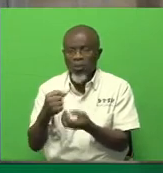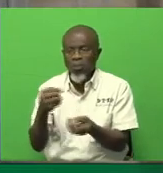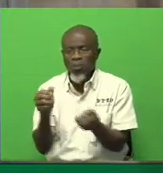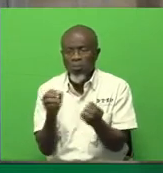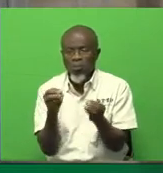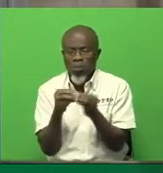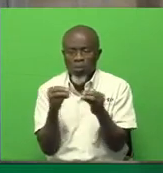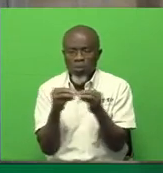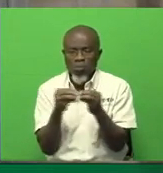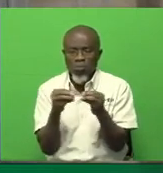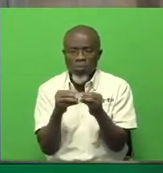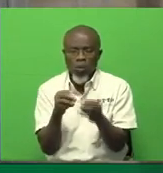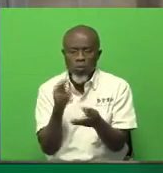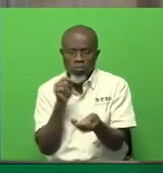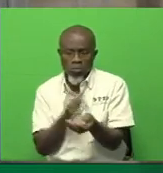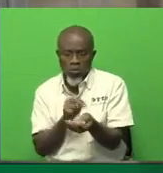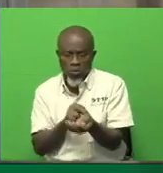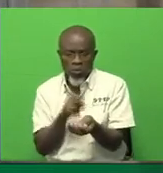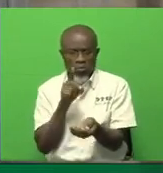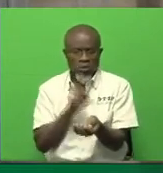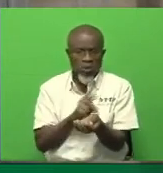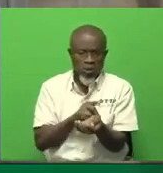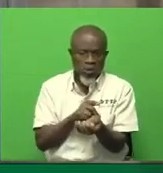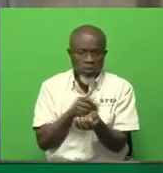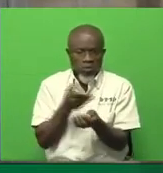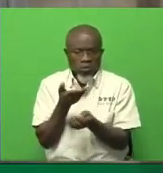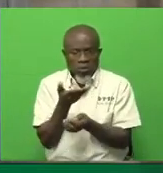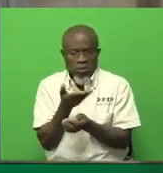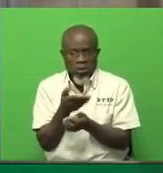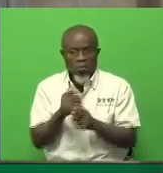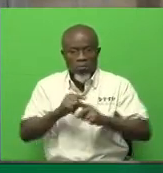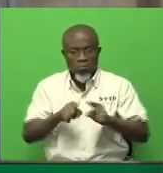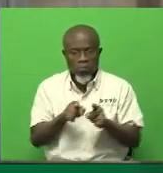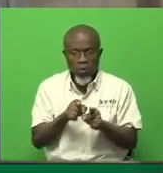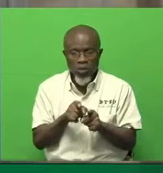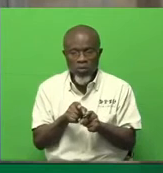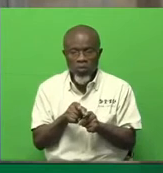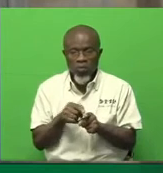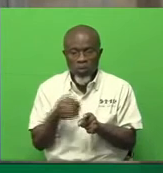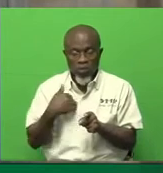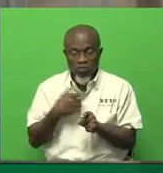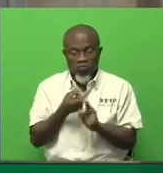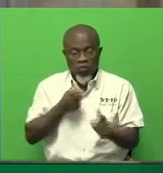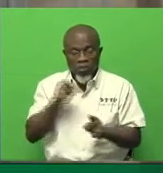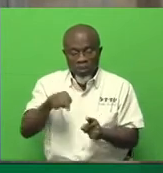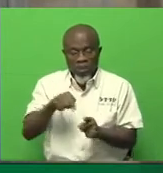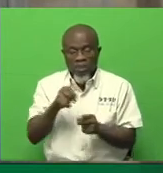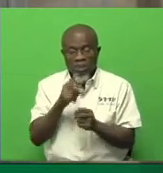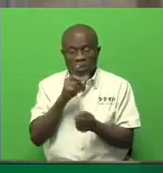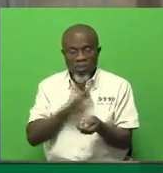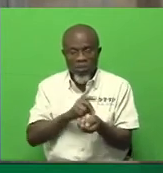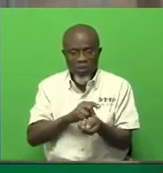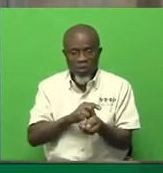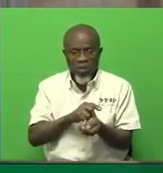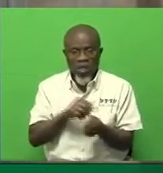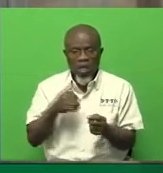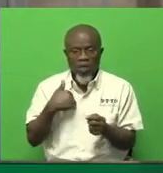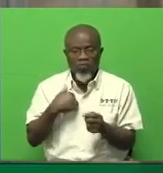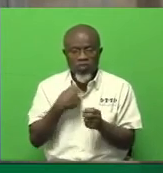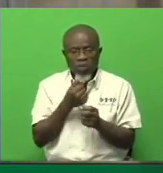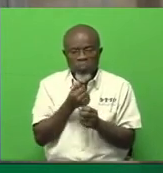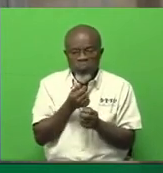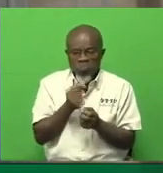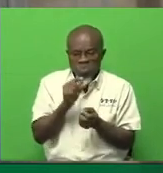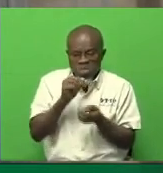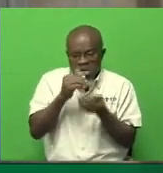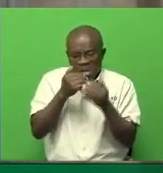procuring consumables and upgrading infrastructure but we have confirmation from this doctor of a lack of oxygen tanks